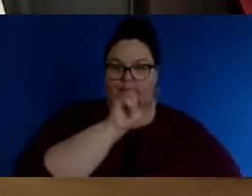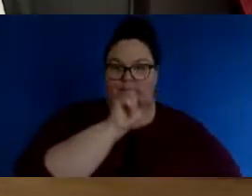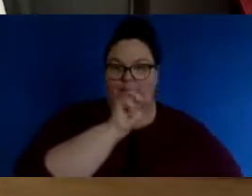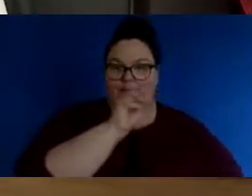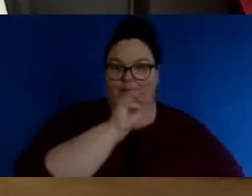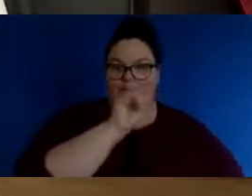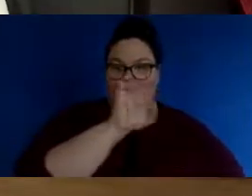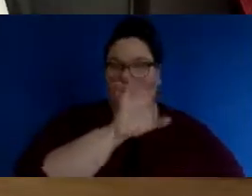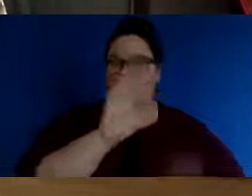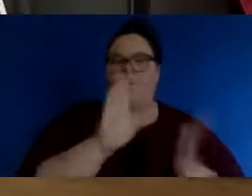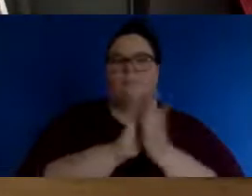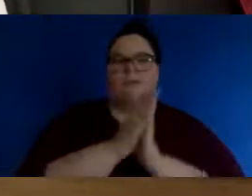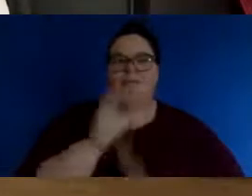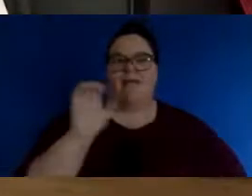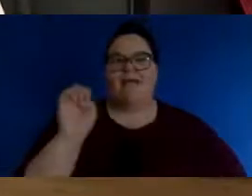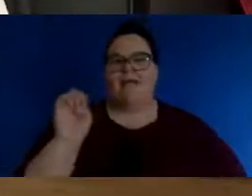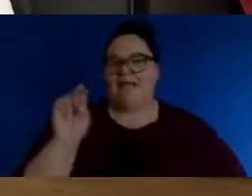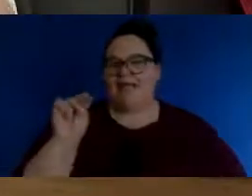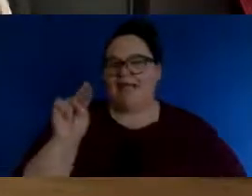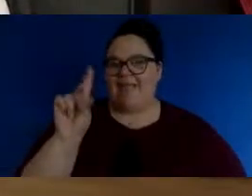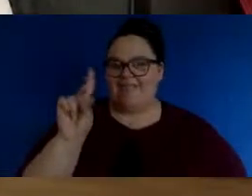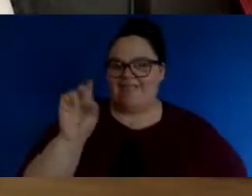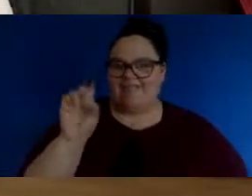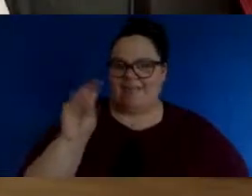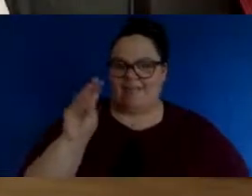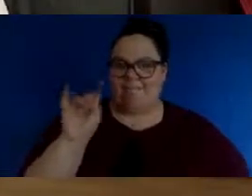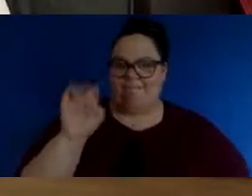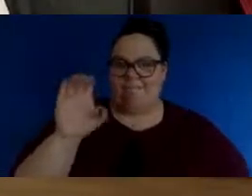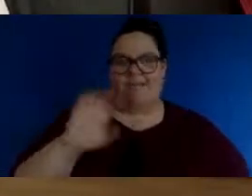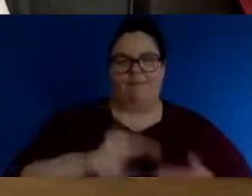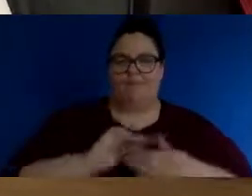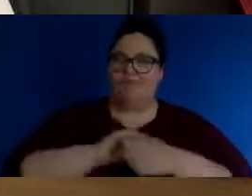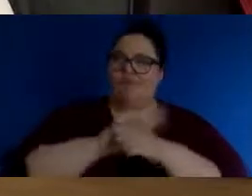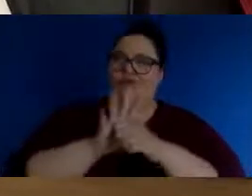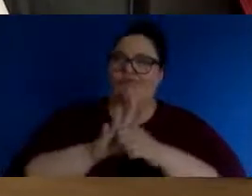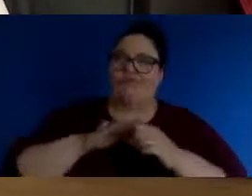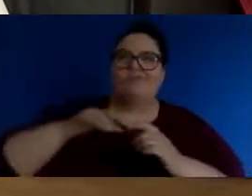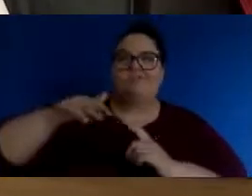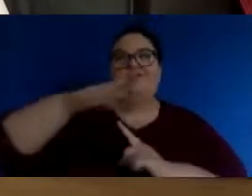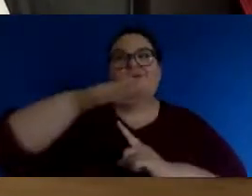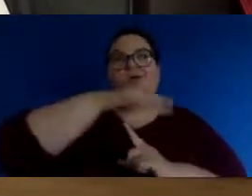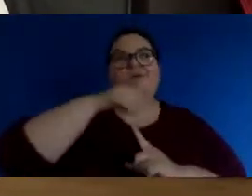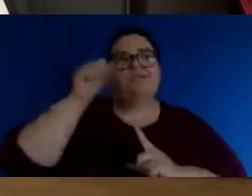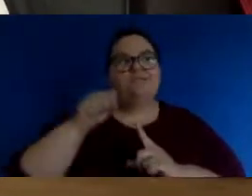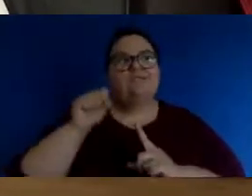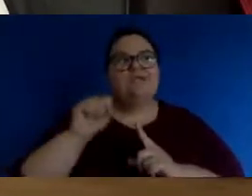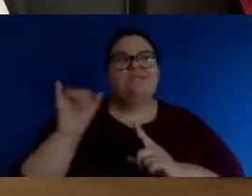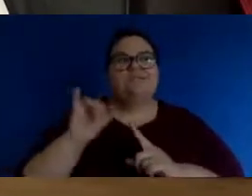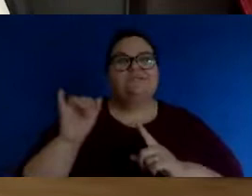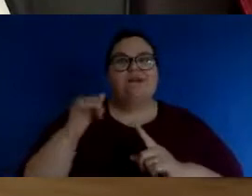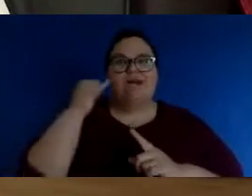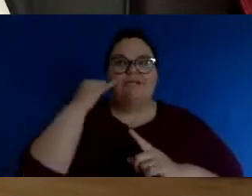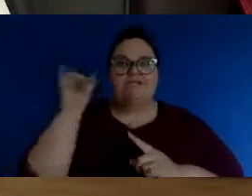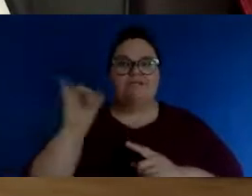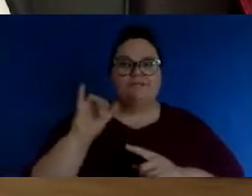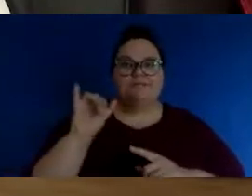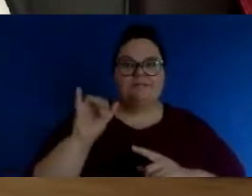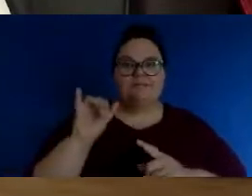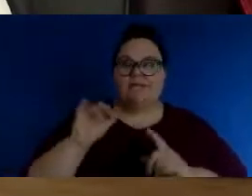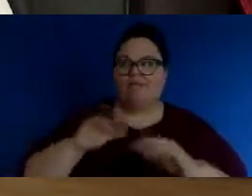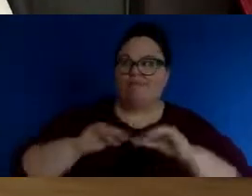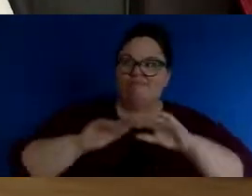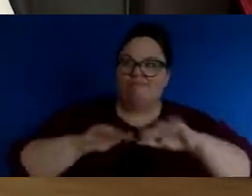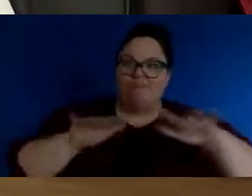COVID will be part of our normal everyday life. It'll be just another communicable disease that's reportable to public